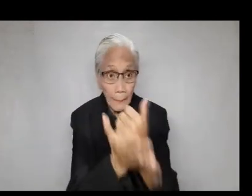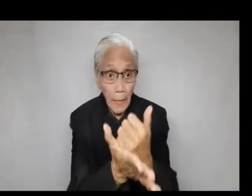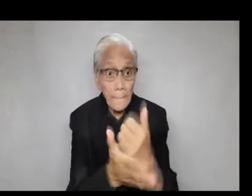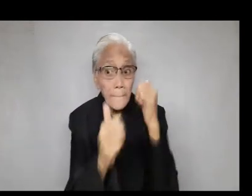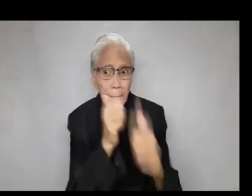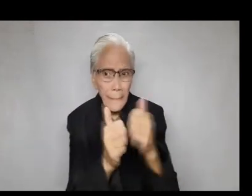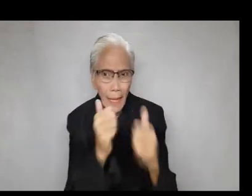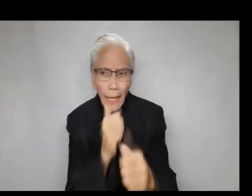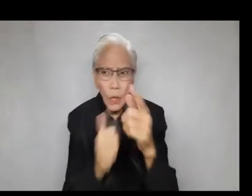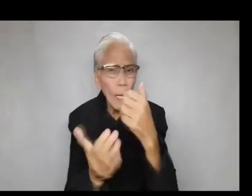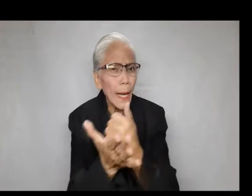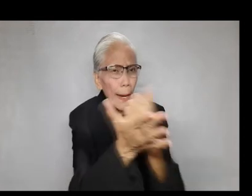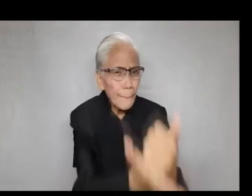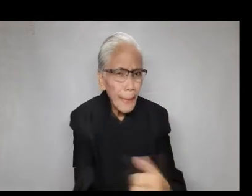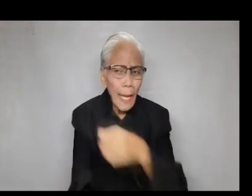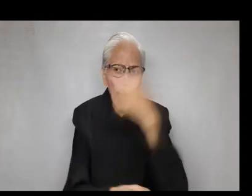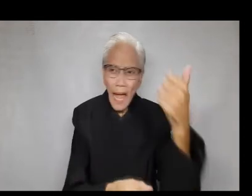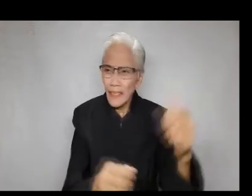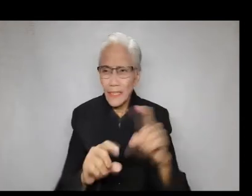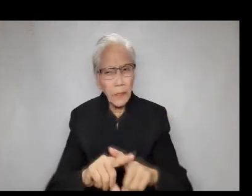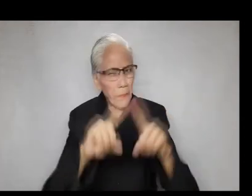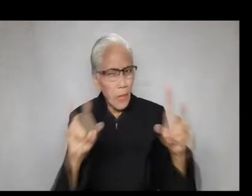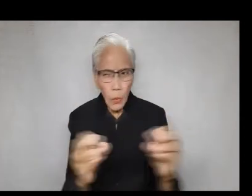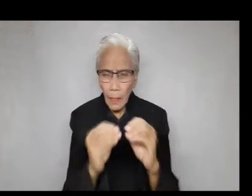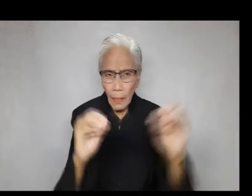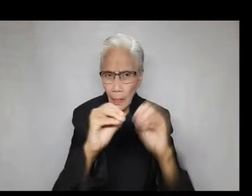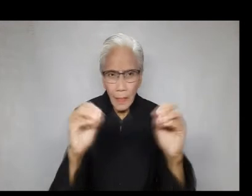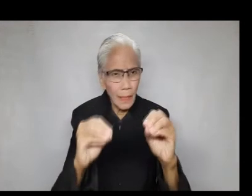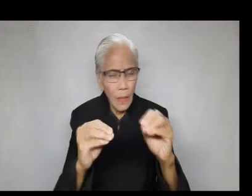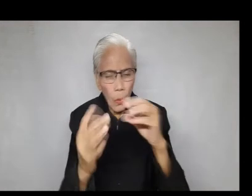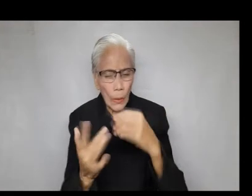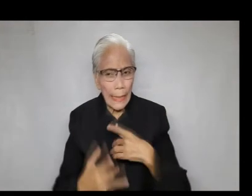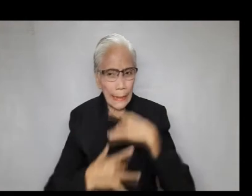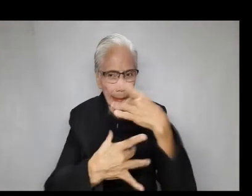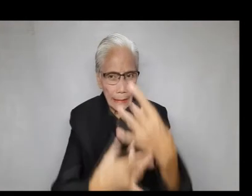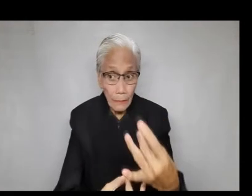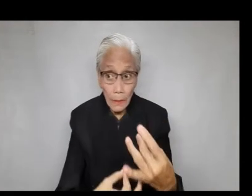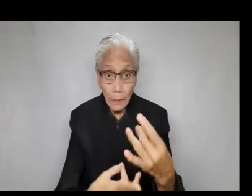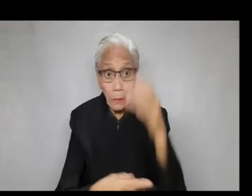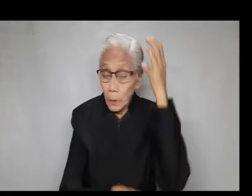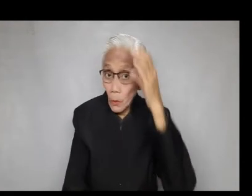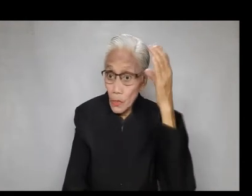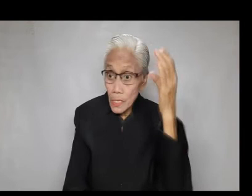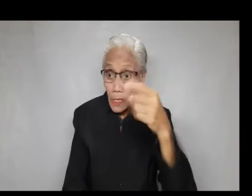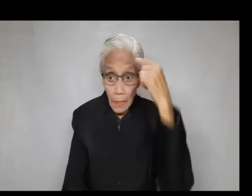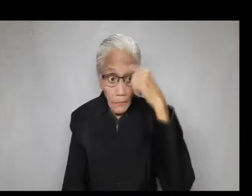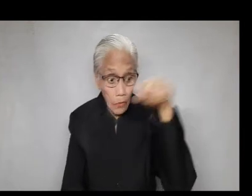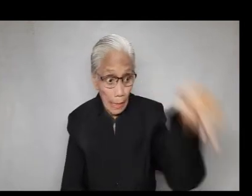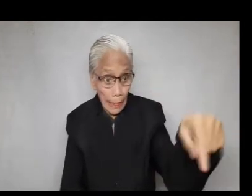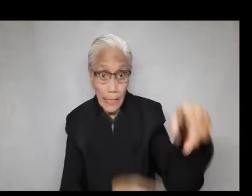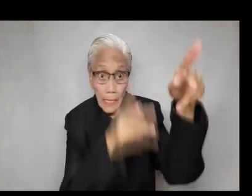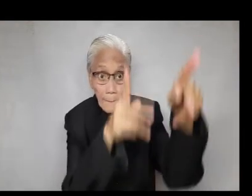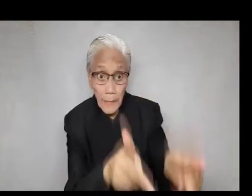mark is that you are an indifferent helper. By this we mean you are helping others, but with